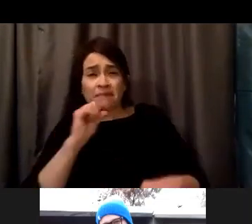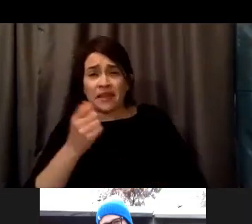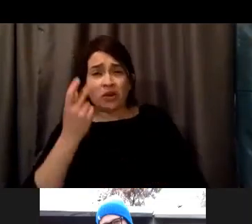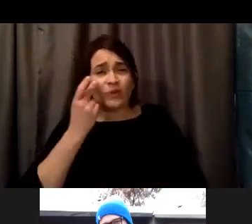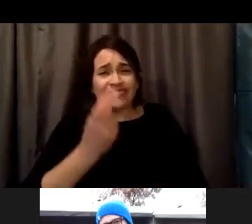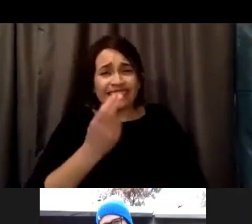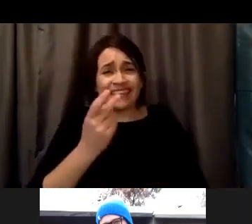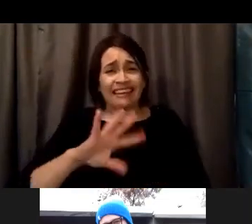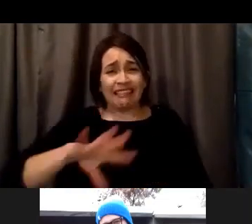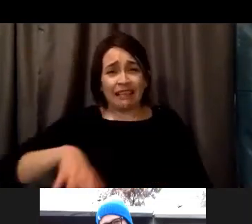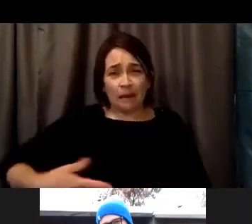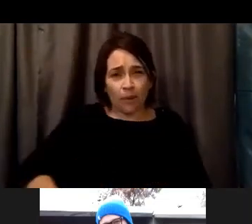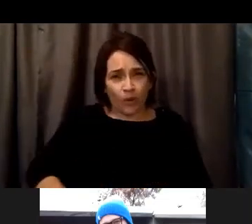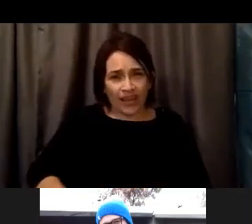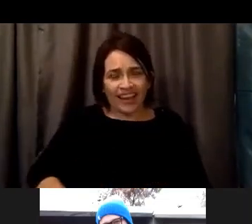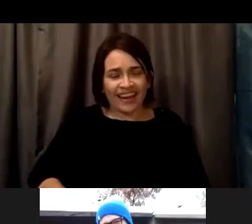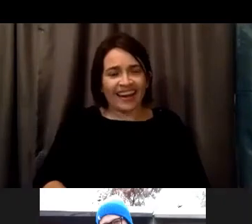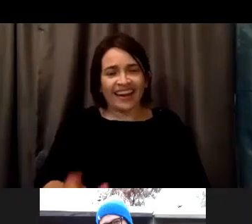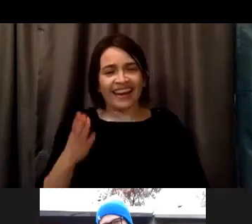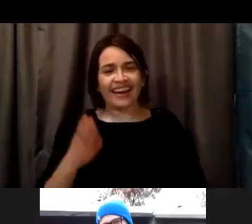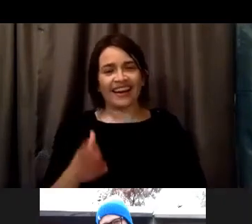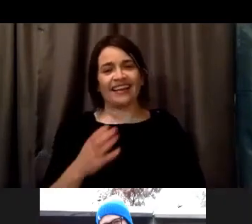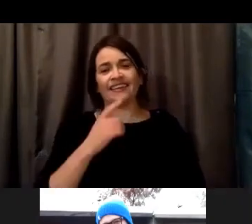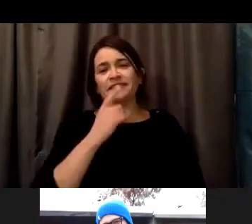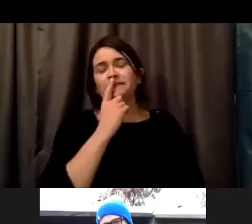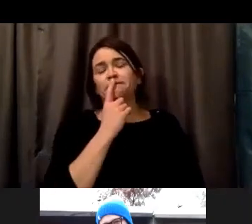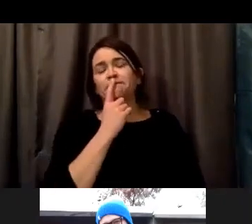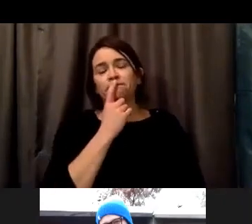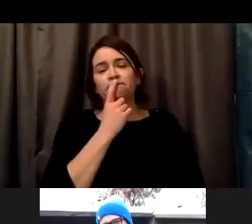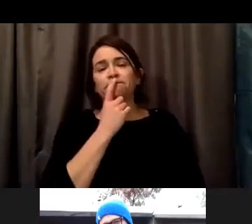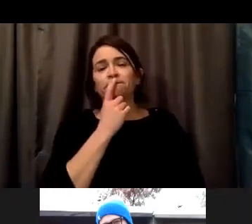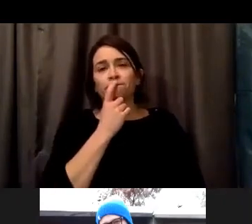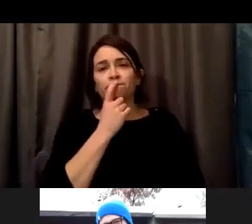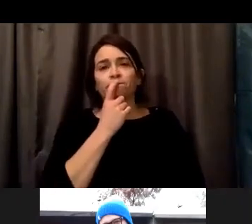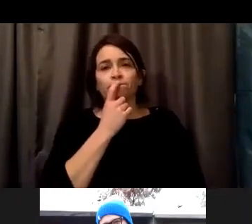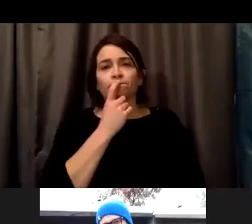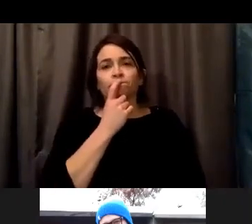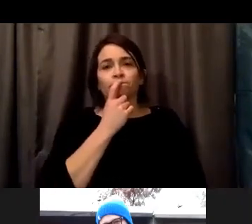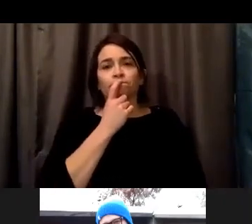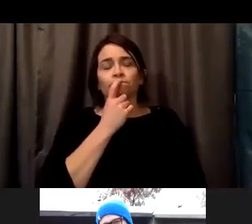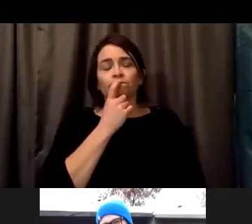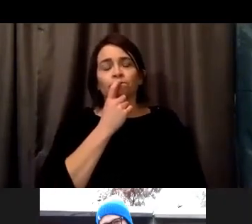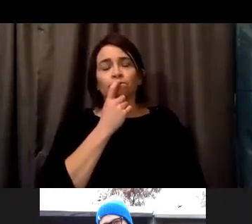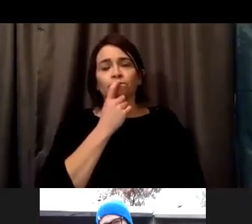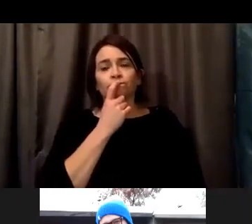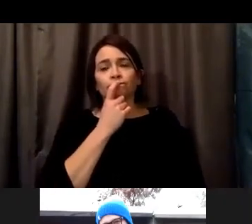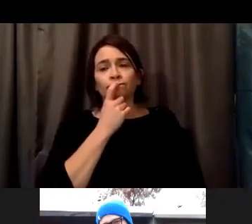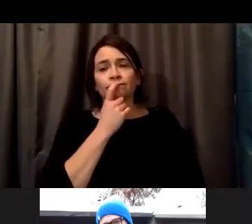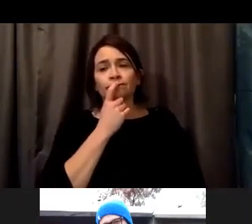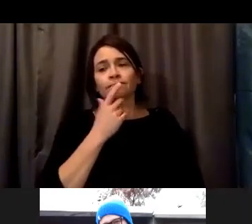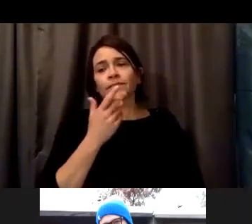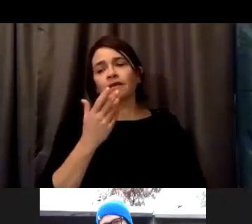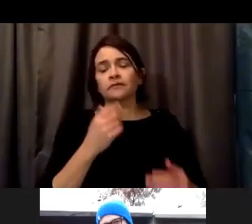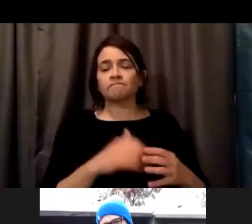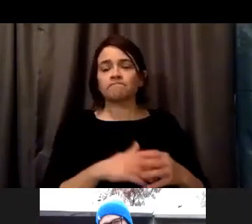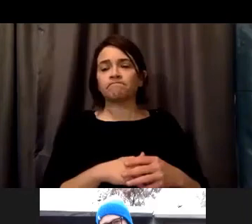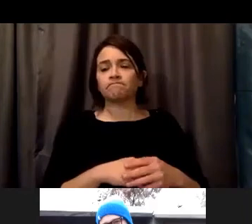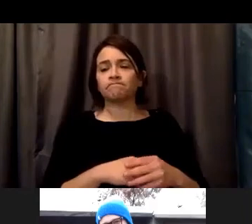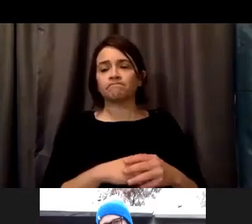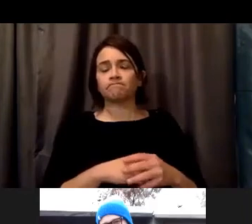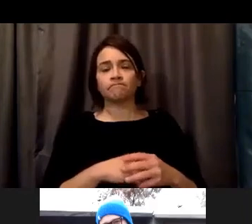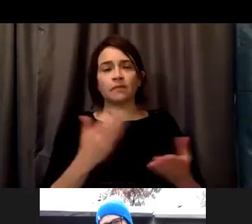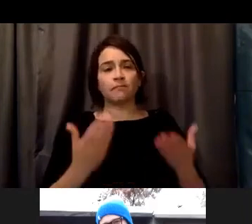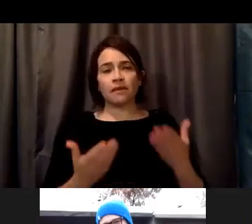the Cambodian face in you, but they don't really see the Cambodian in you, because perhaps in the way that I